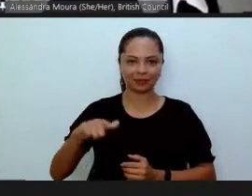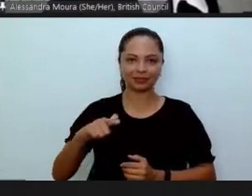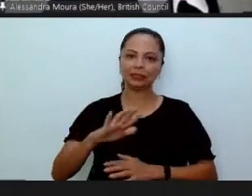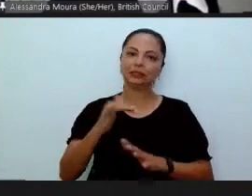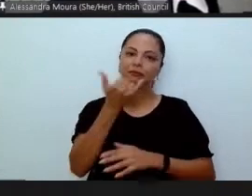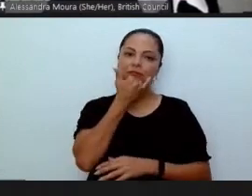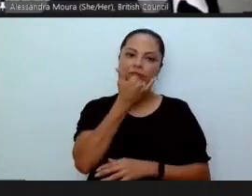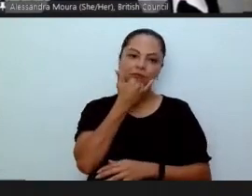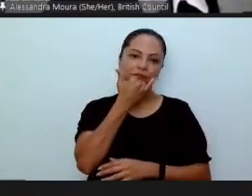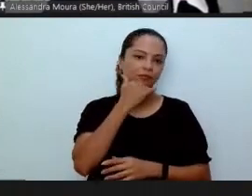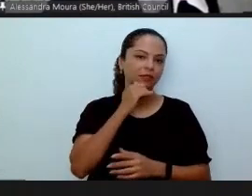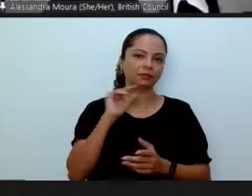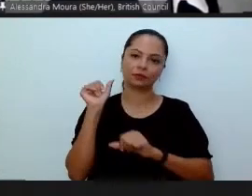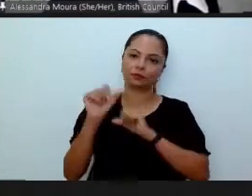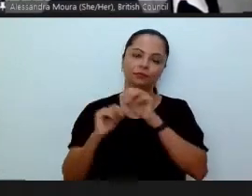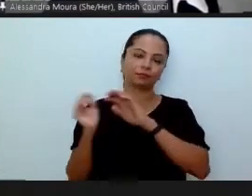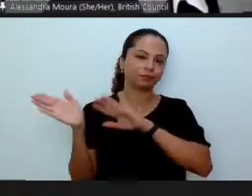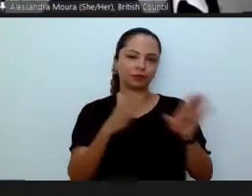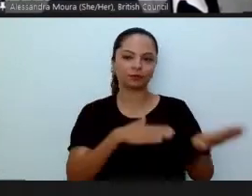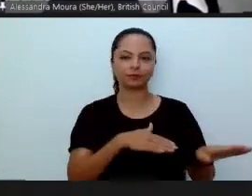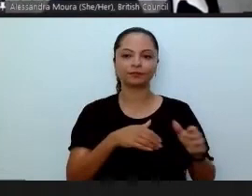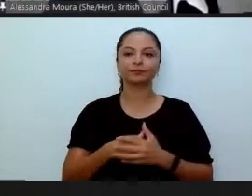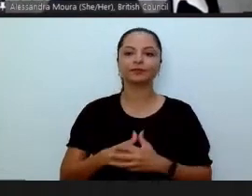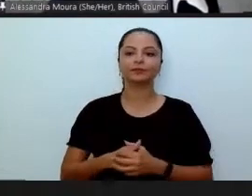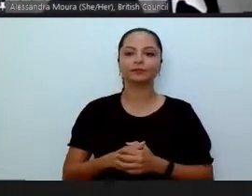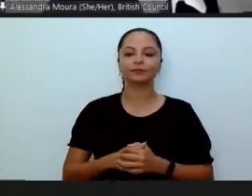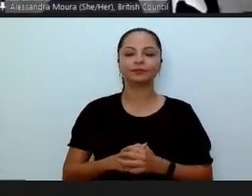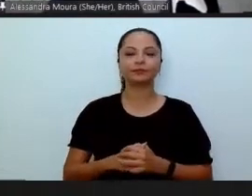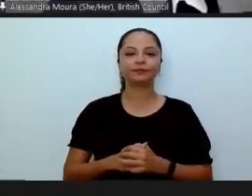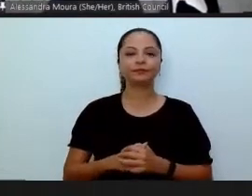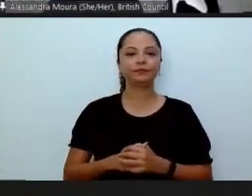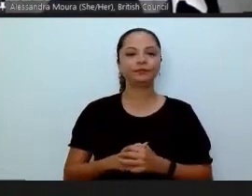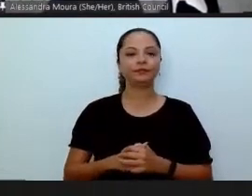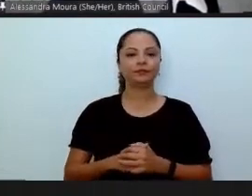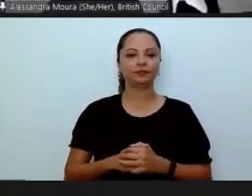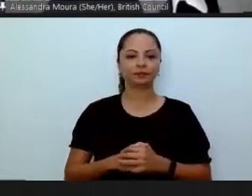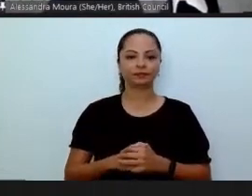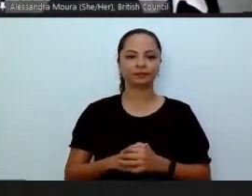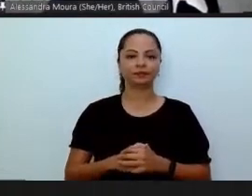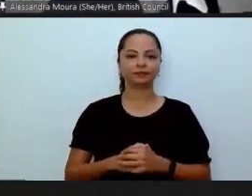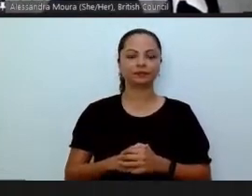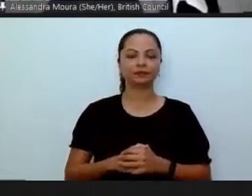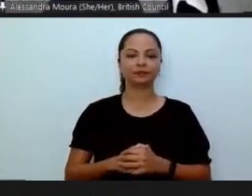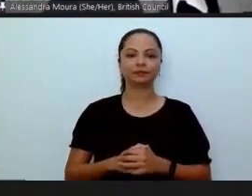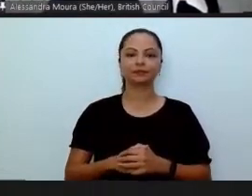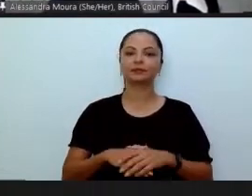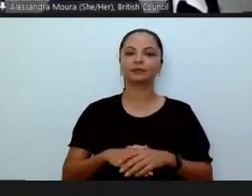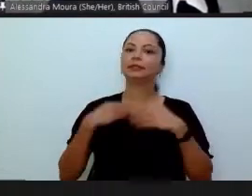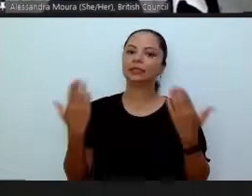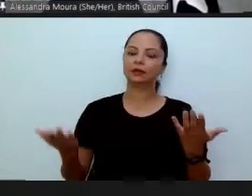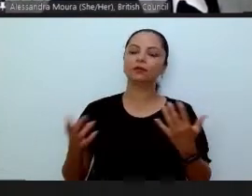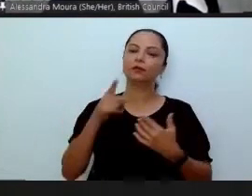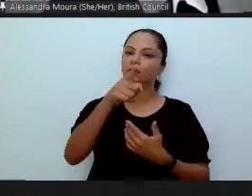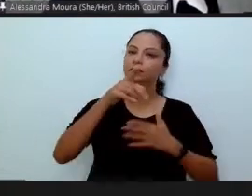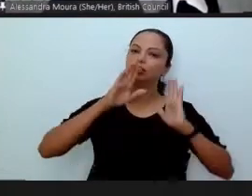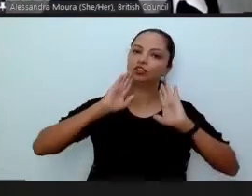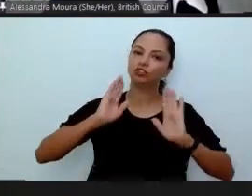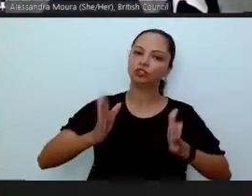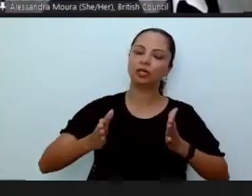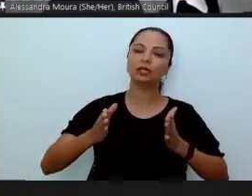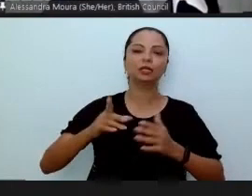So once you have kind of decided what you want to develop on,